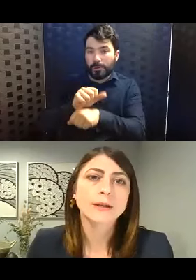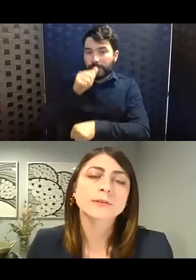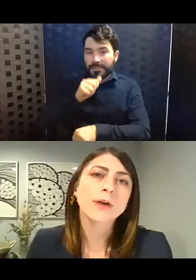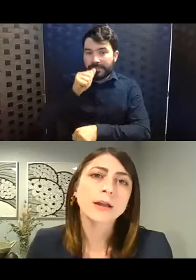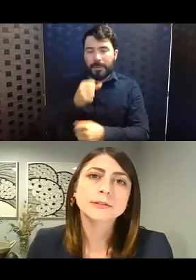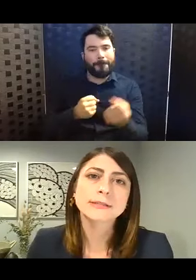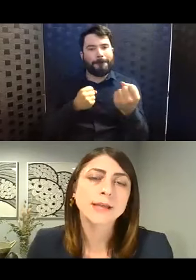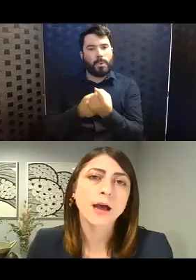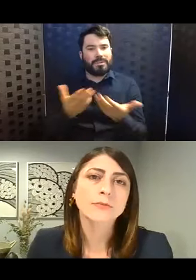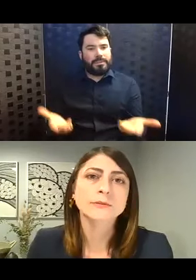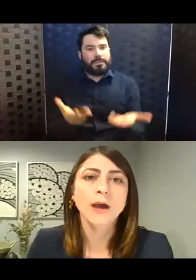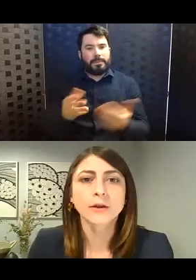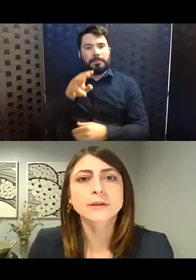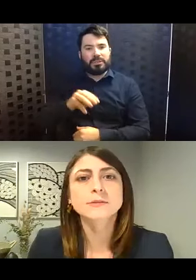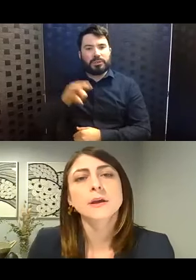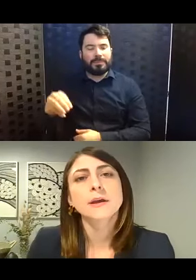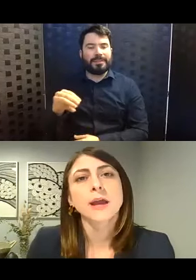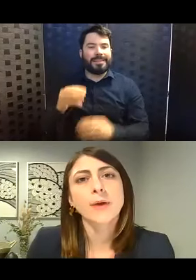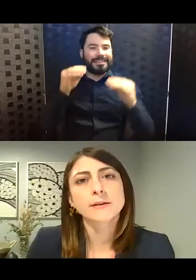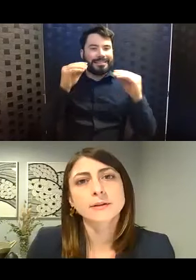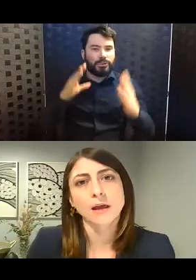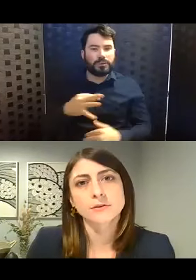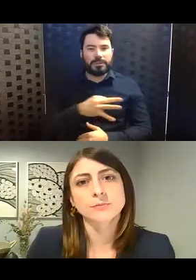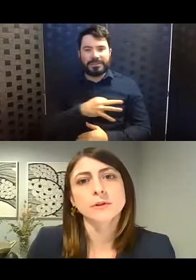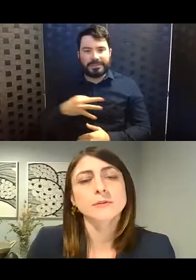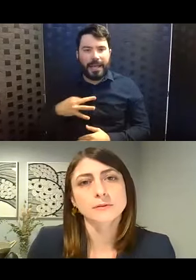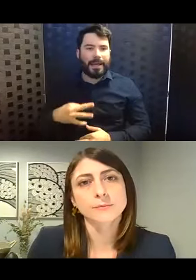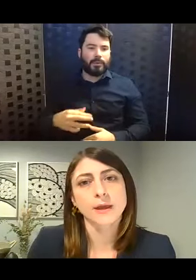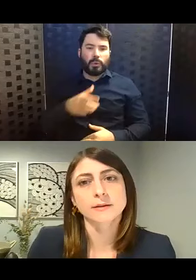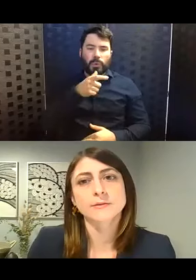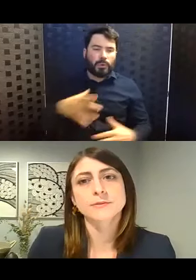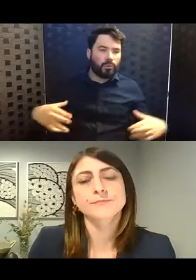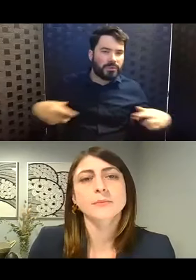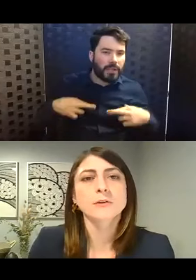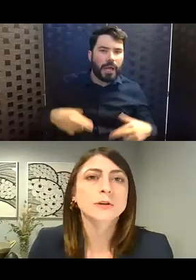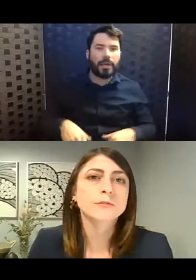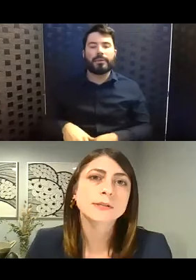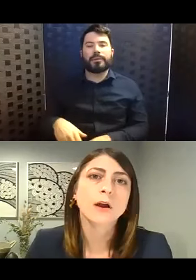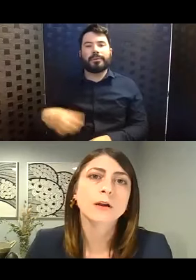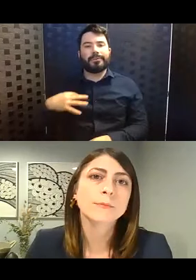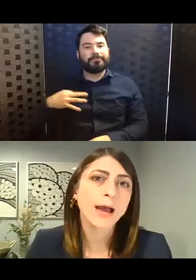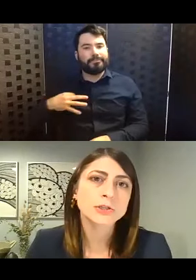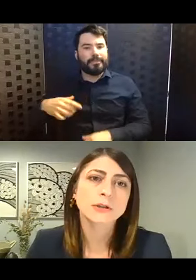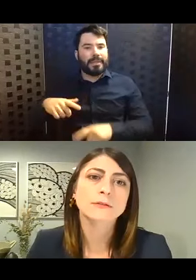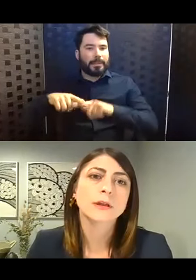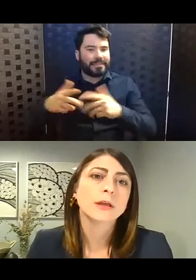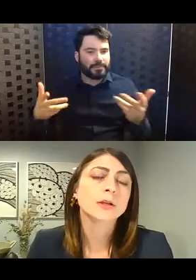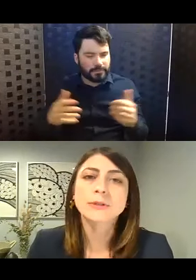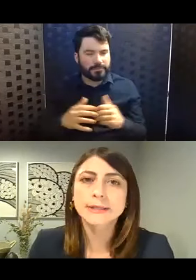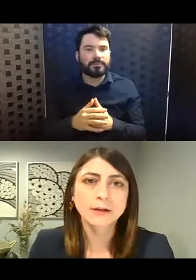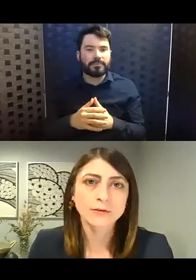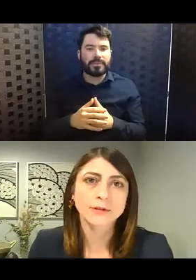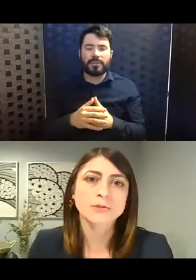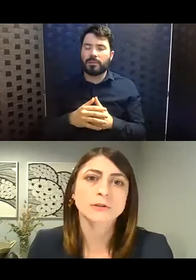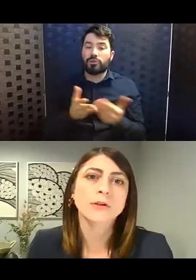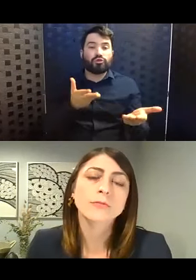Michigan Medicine faculty, staff, retirees, and benefits eligible adult dependents. Our services are compassionate,